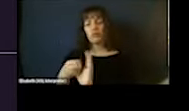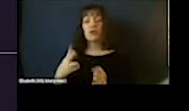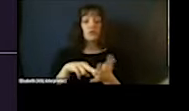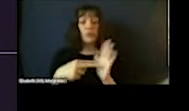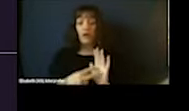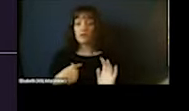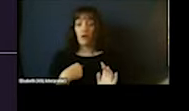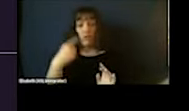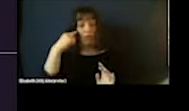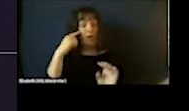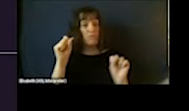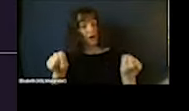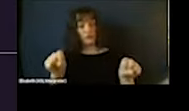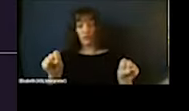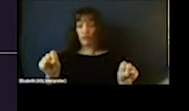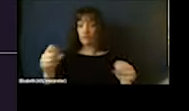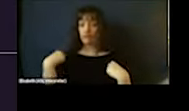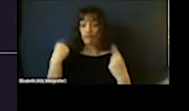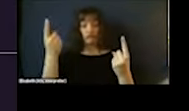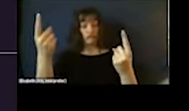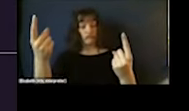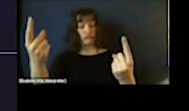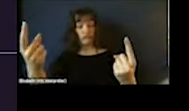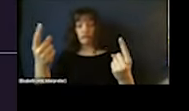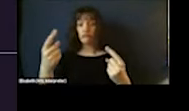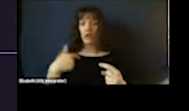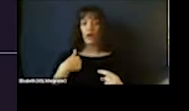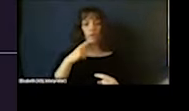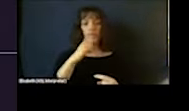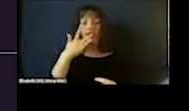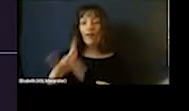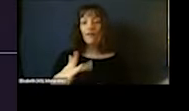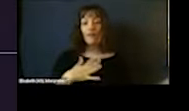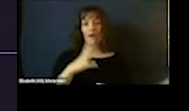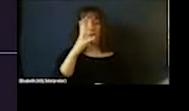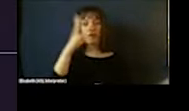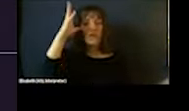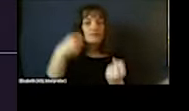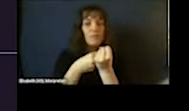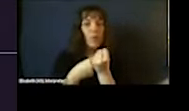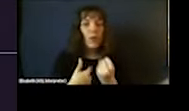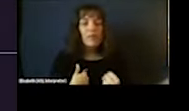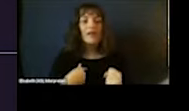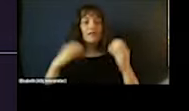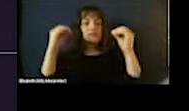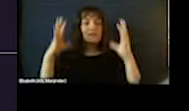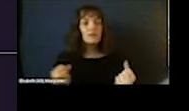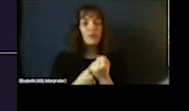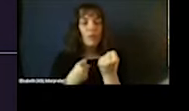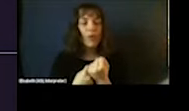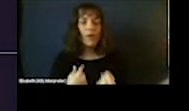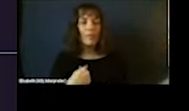I wanted to do. And I was lucky, again, that my parents were supportive, my teachers were supportive. Nobody ever said, why are you